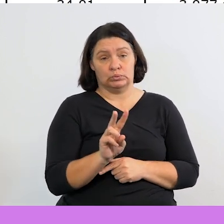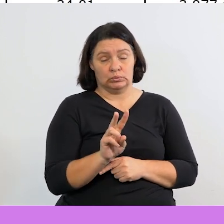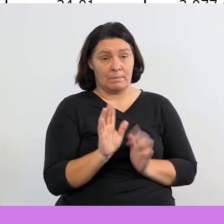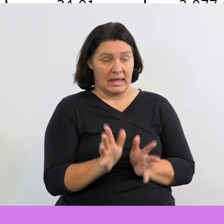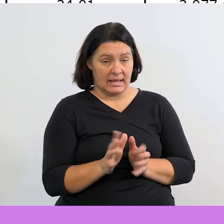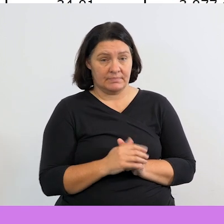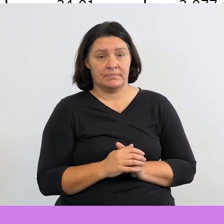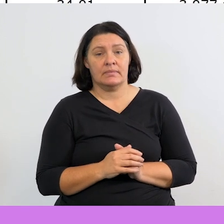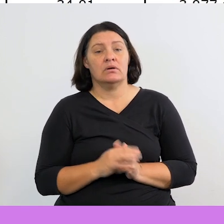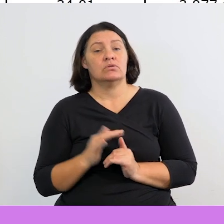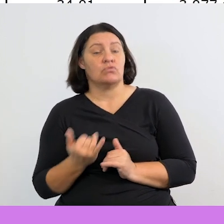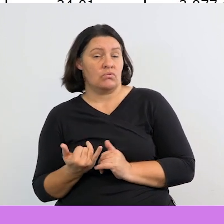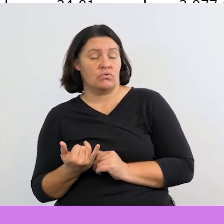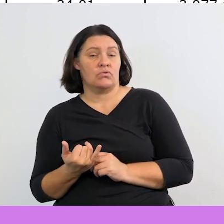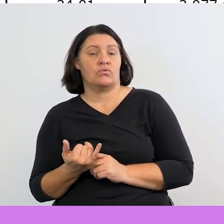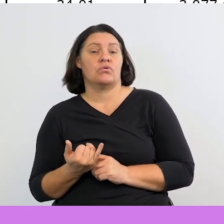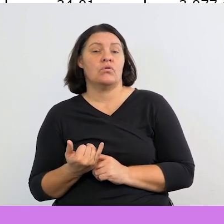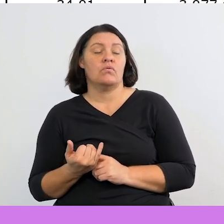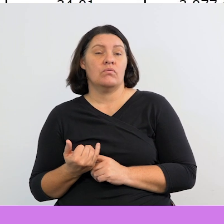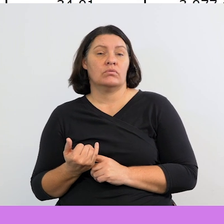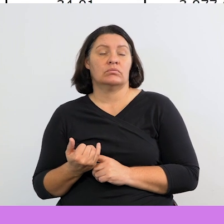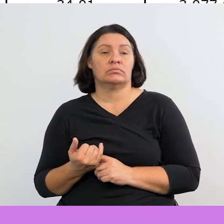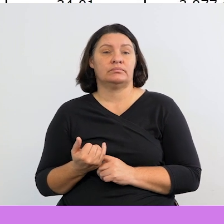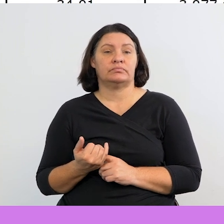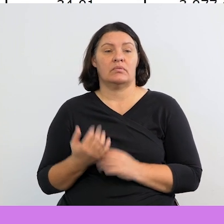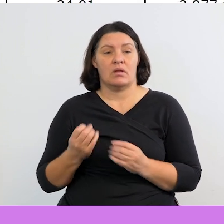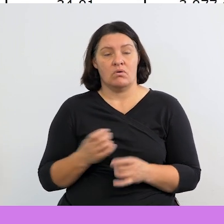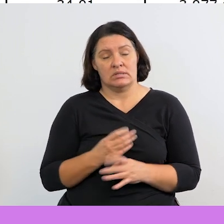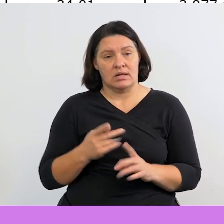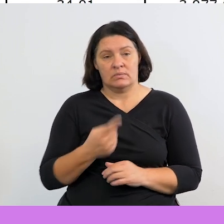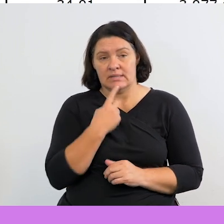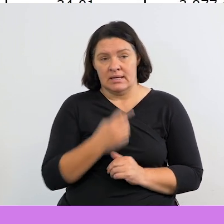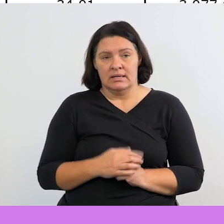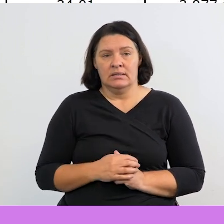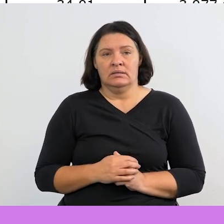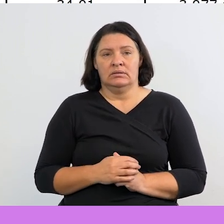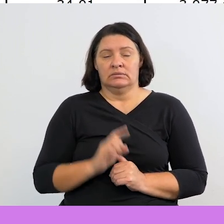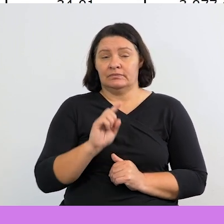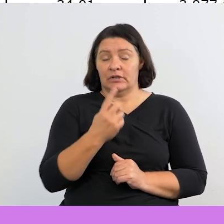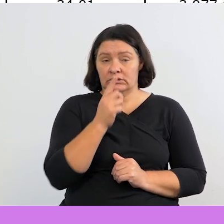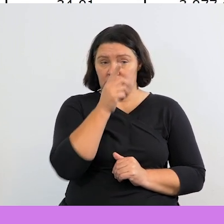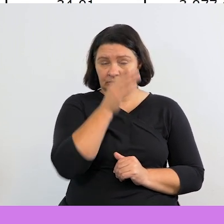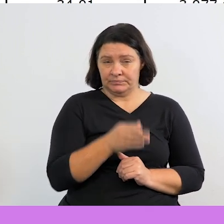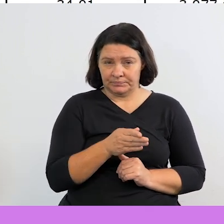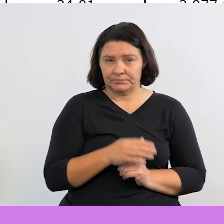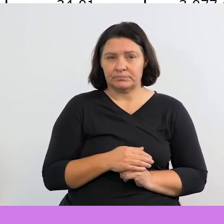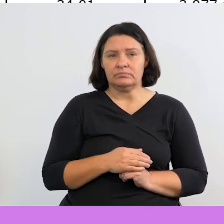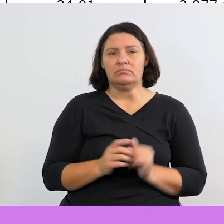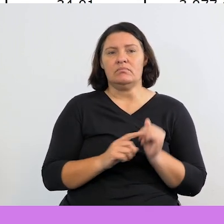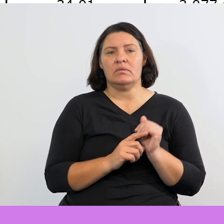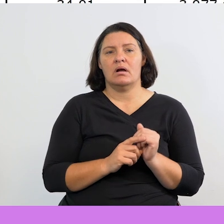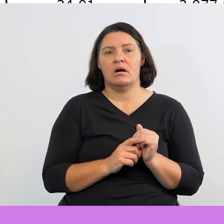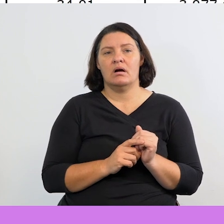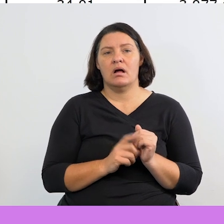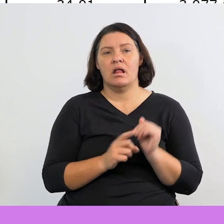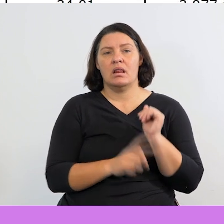2. Okay, so let's quickly get straight with this. So I'm saying the first part, if your last